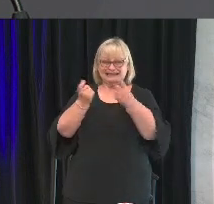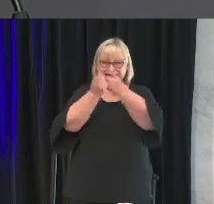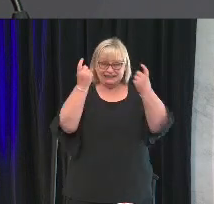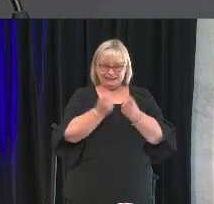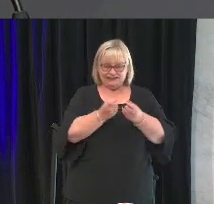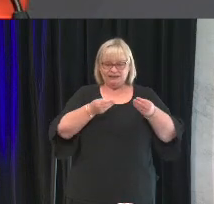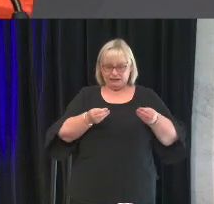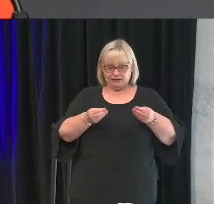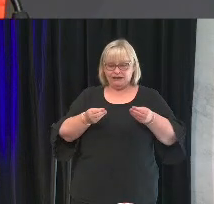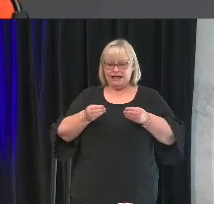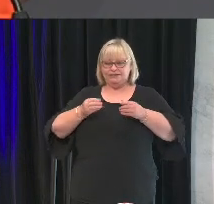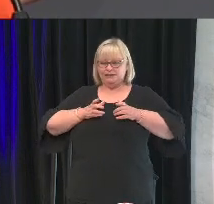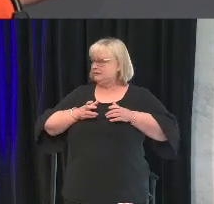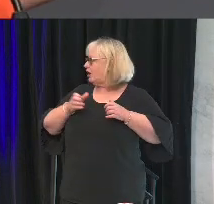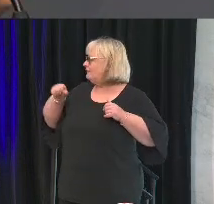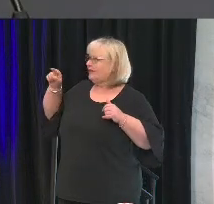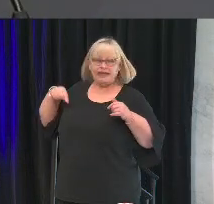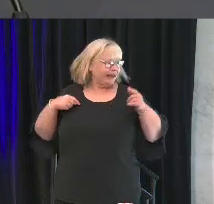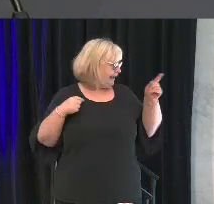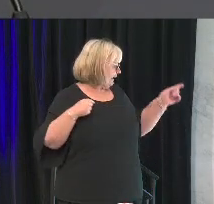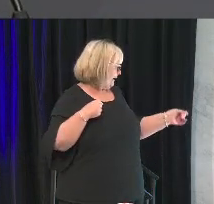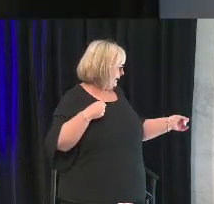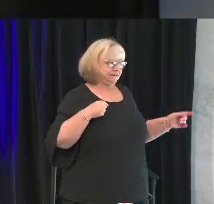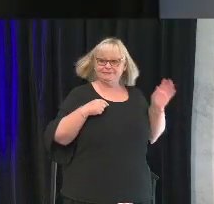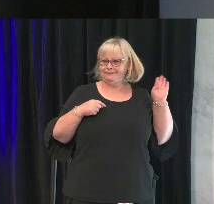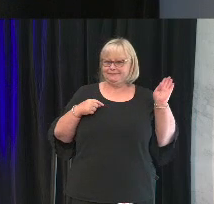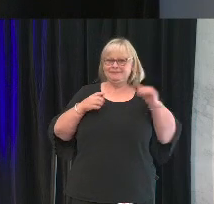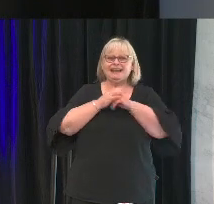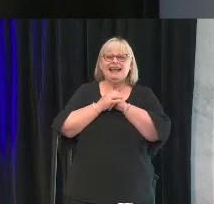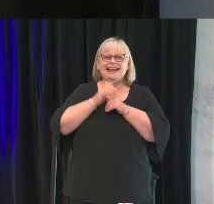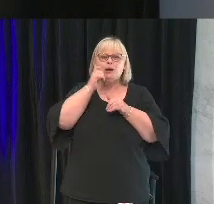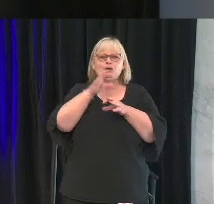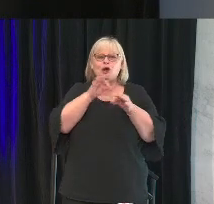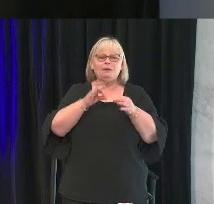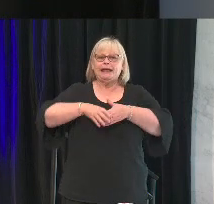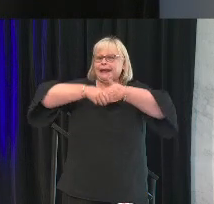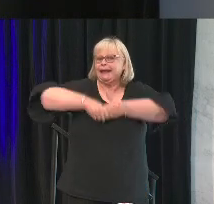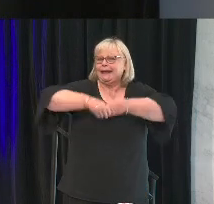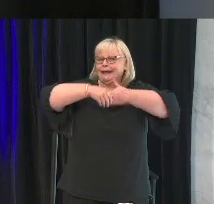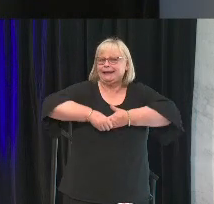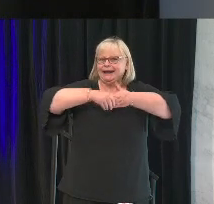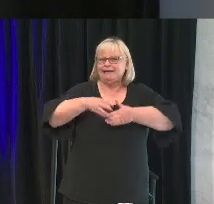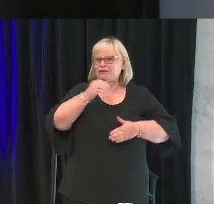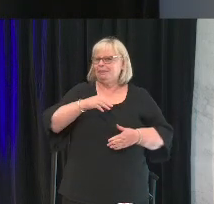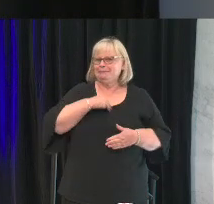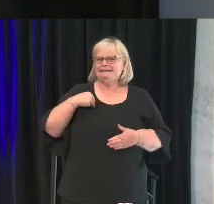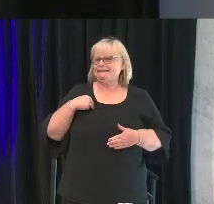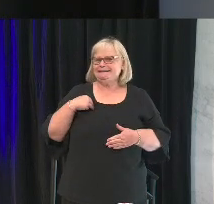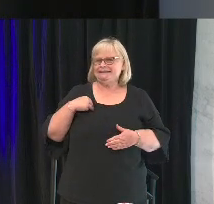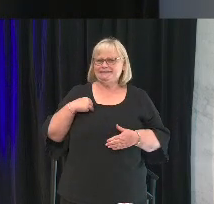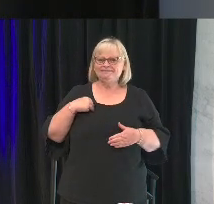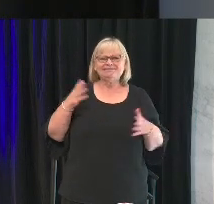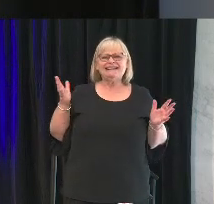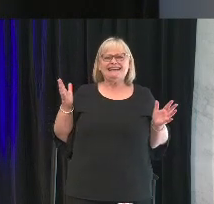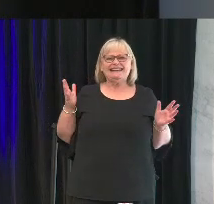and medallion from the table over here. There won't be a traditional handshake from the minister. I don't know about you, but I